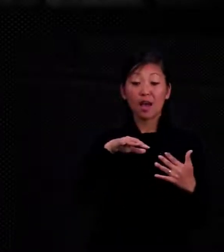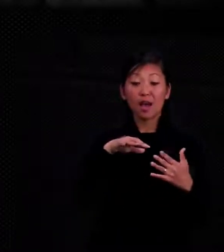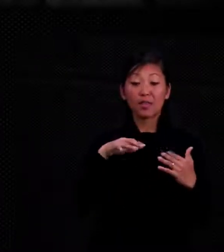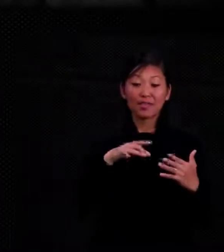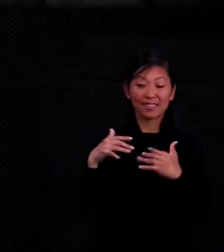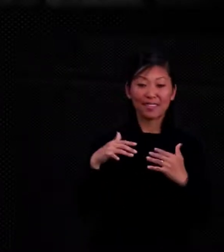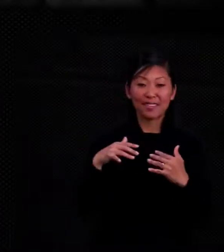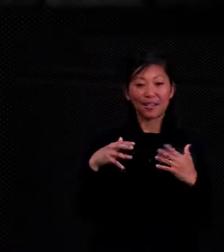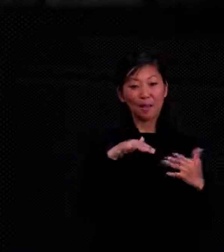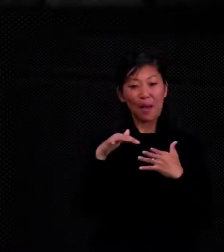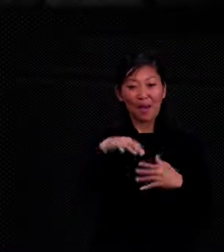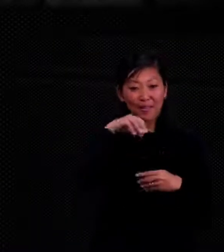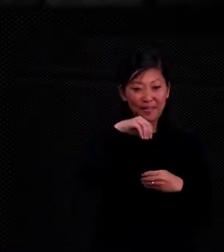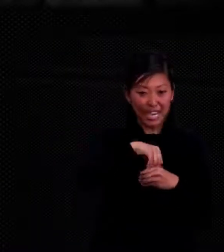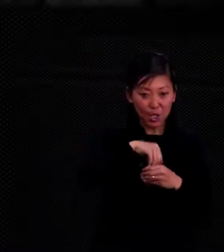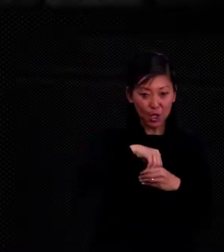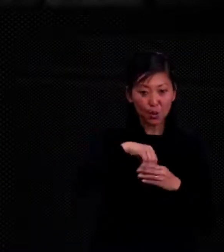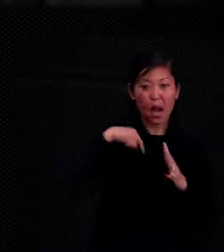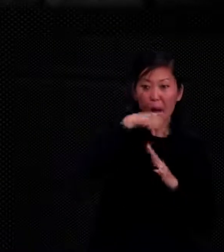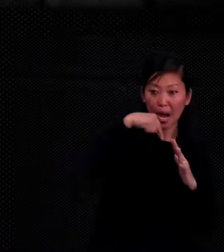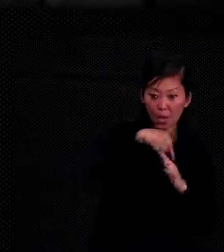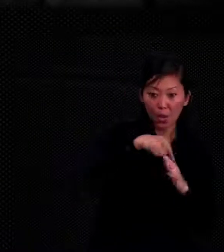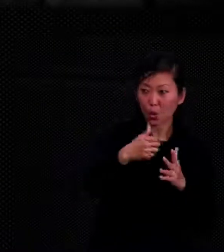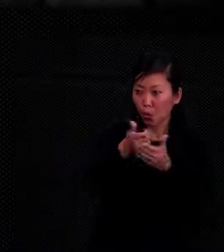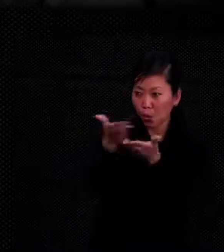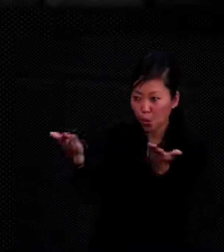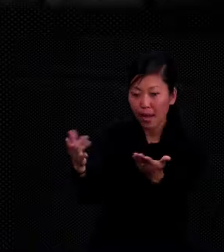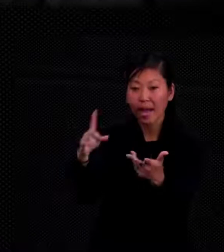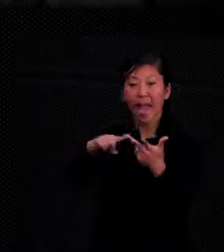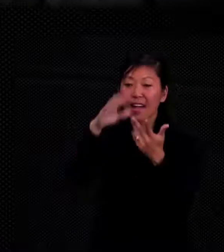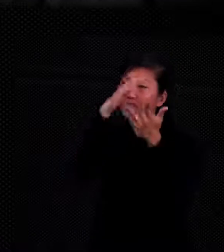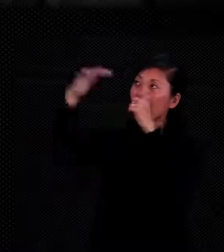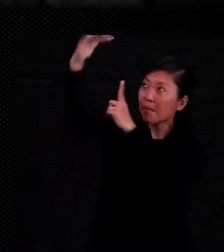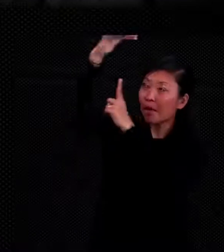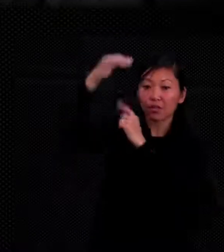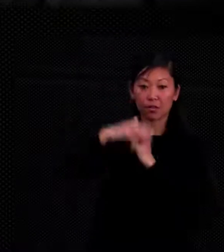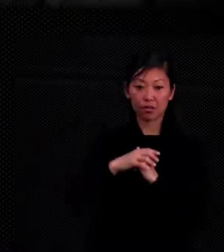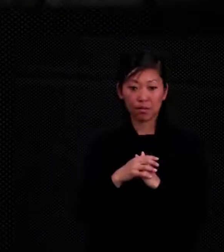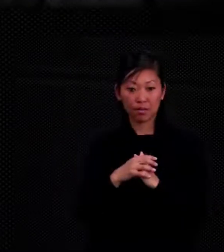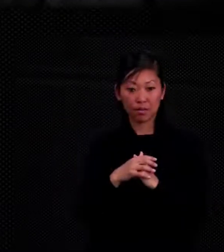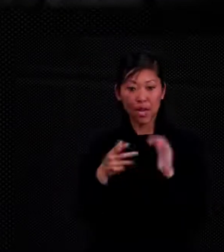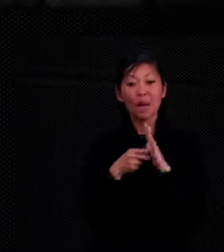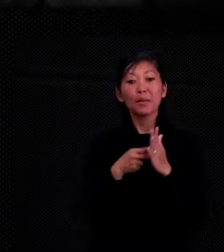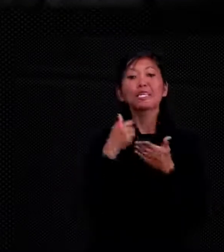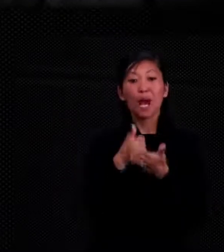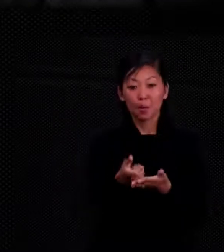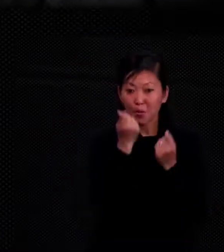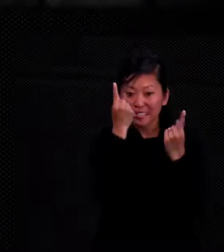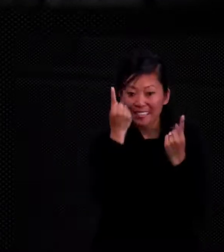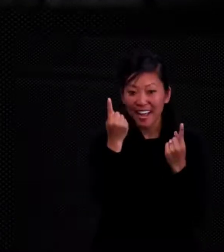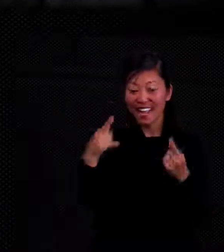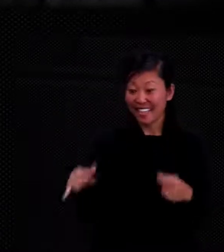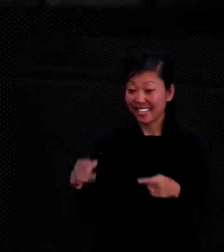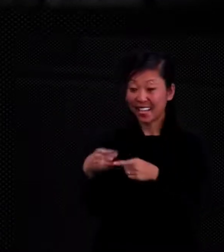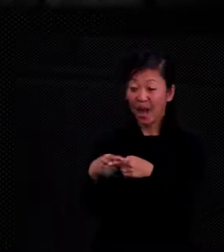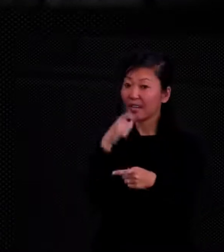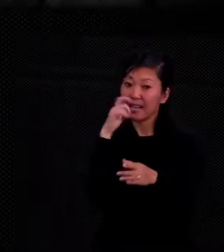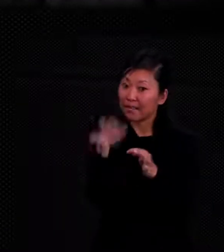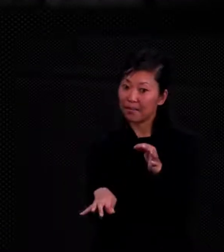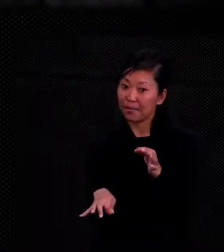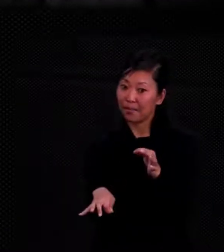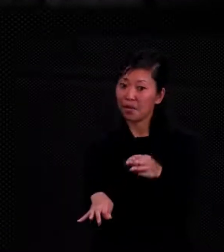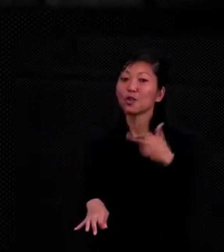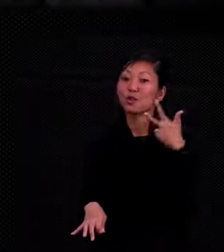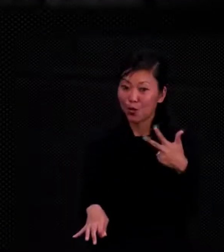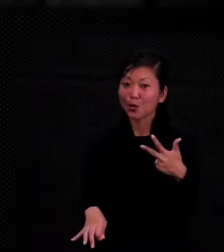you. And when you understand these things, it doesn't fix it, but it gives you insight into how we conceive of a battle